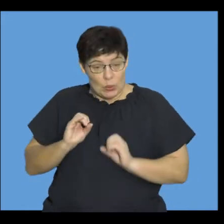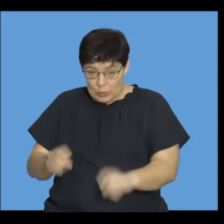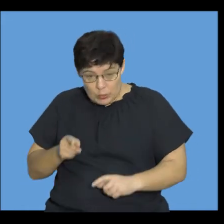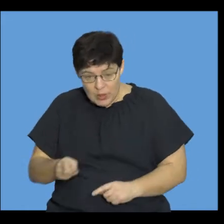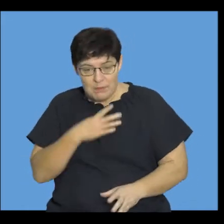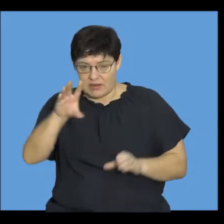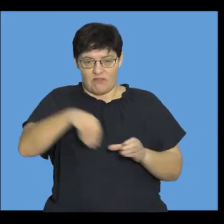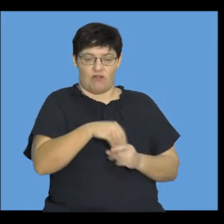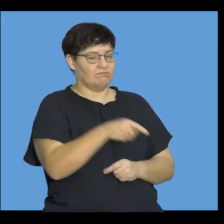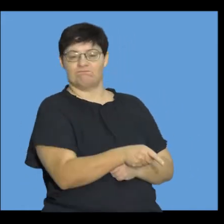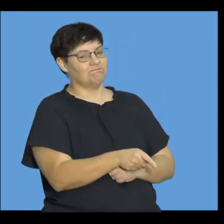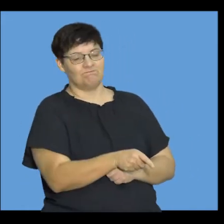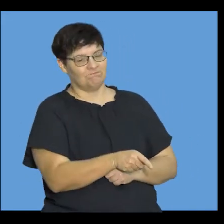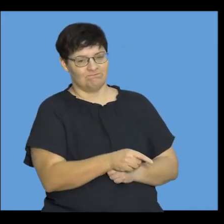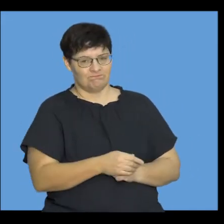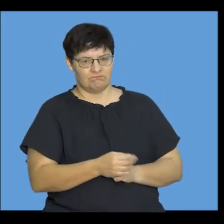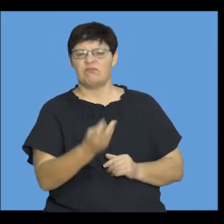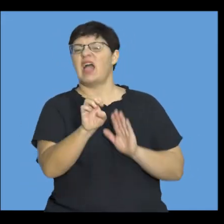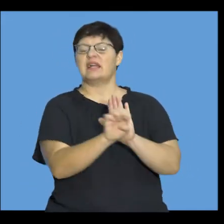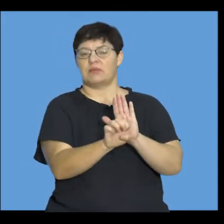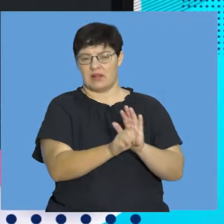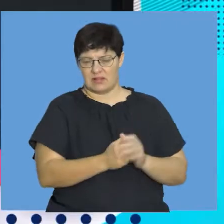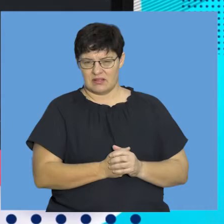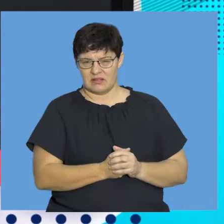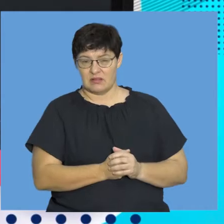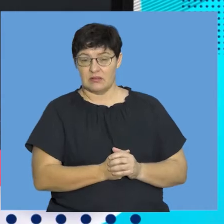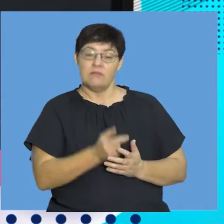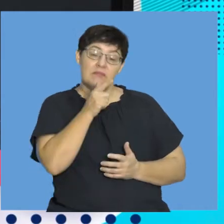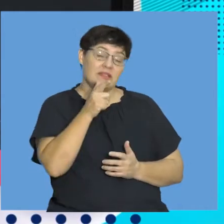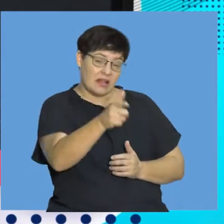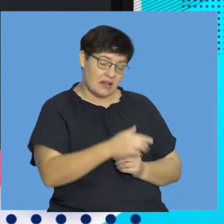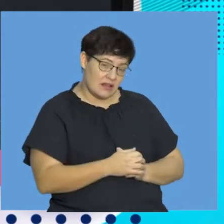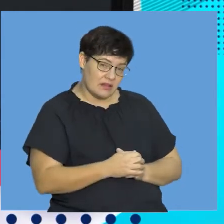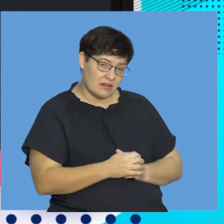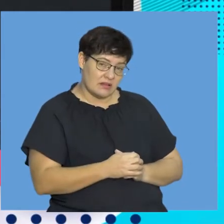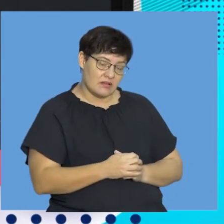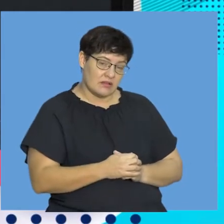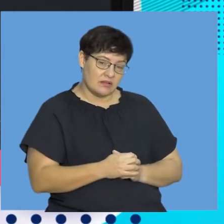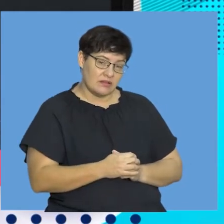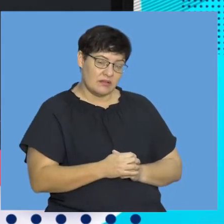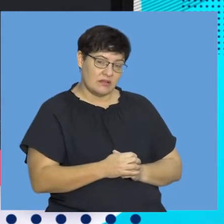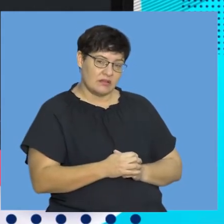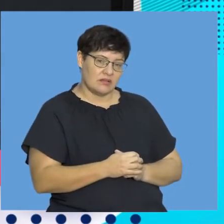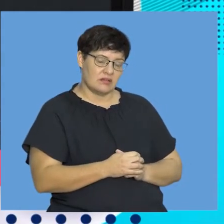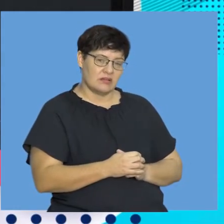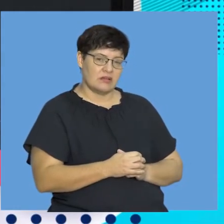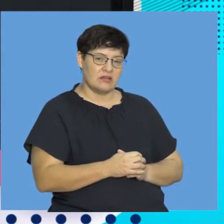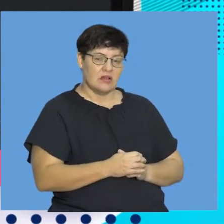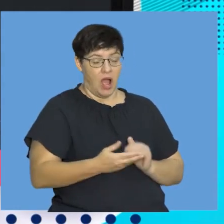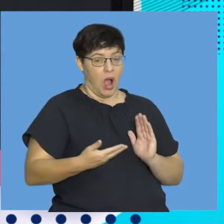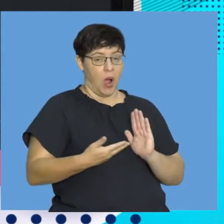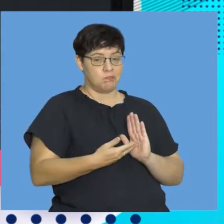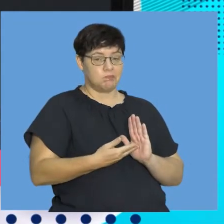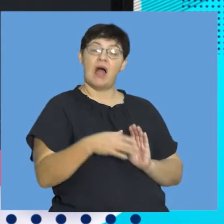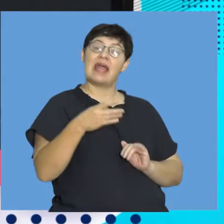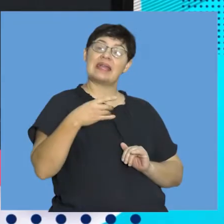now, let me ask you for an example. Can any one of you tell me, give me one item that would not